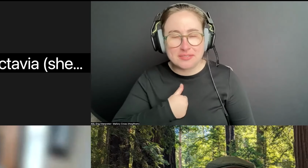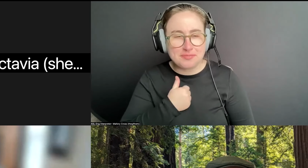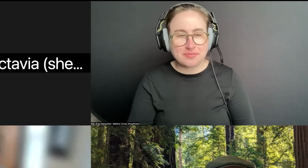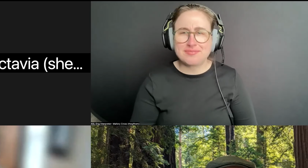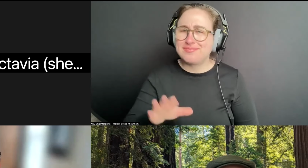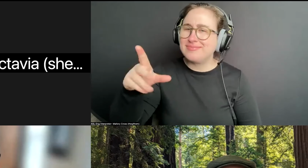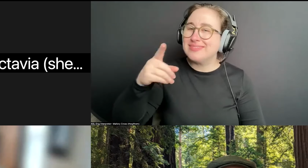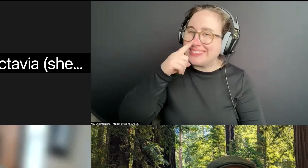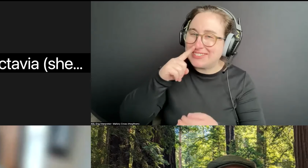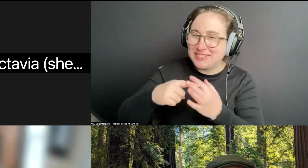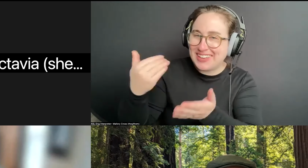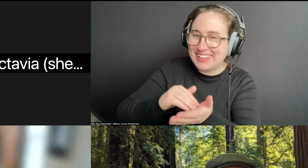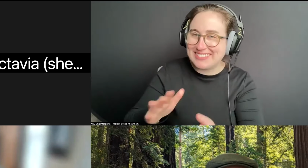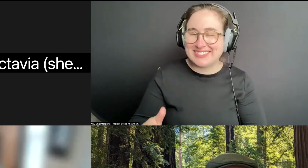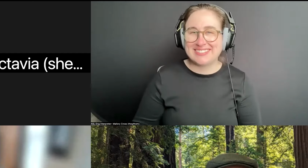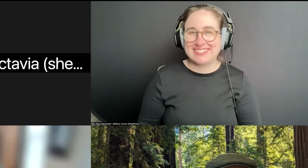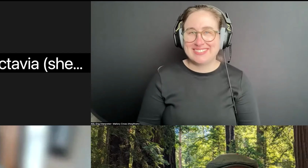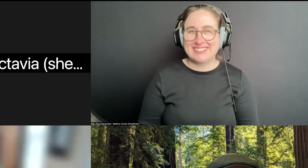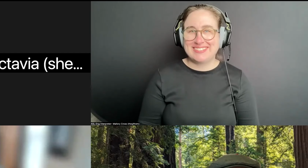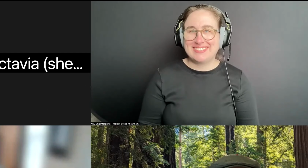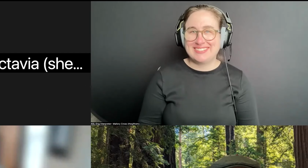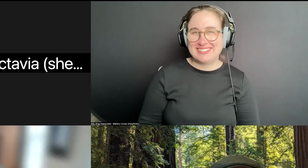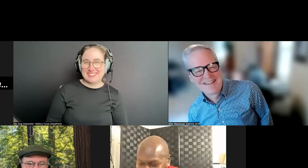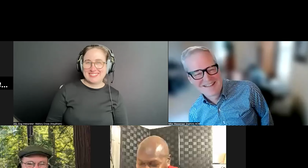go back to what you said that was very profound a moment ago.